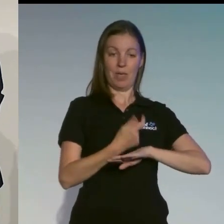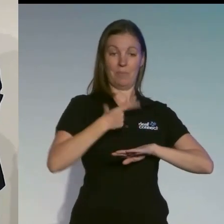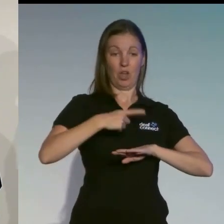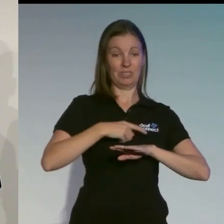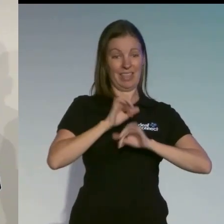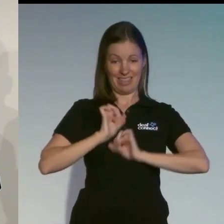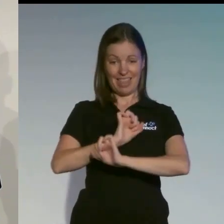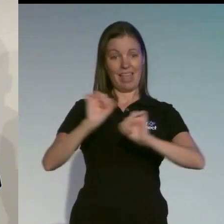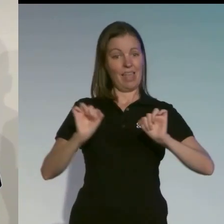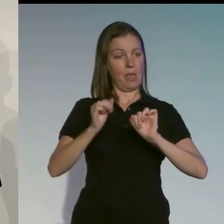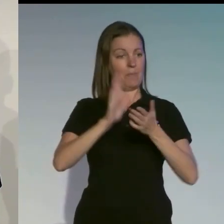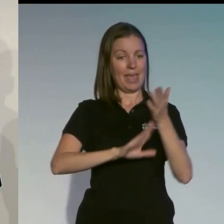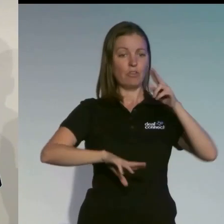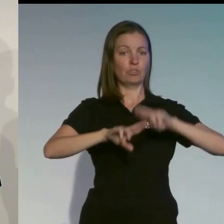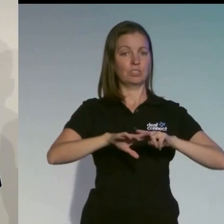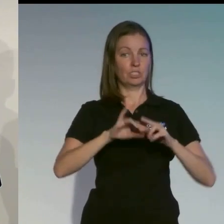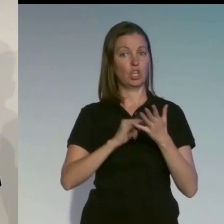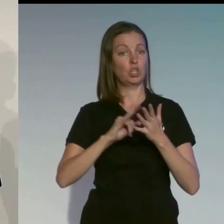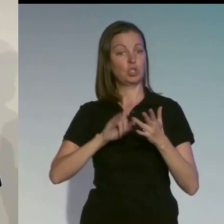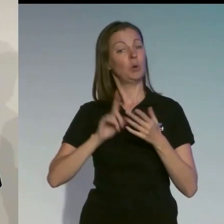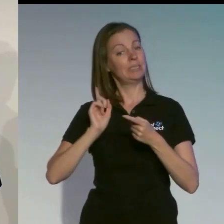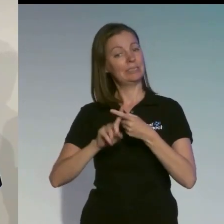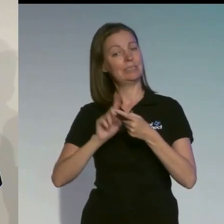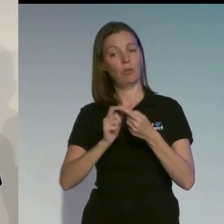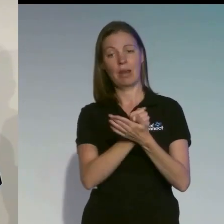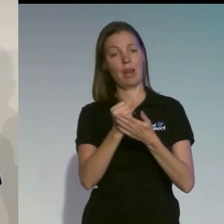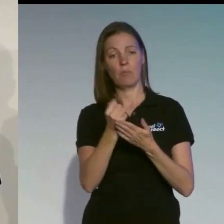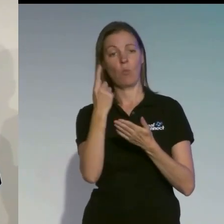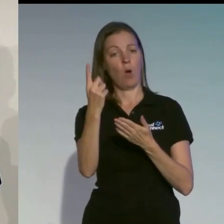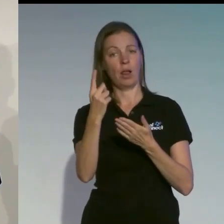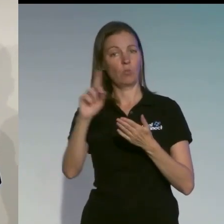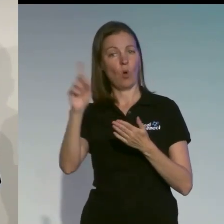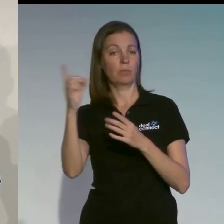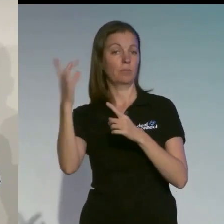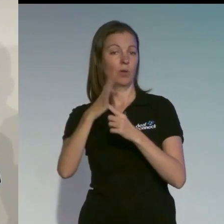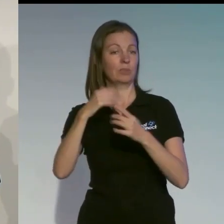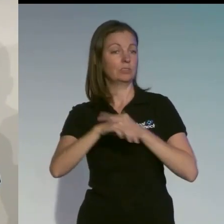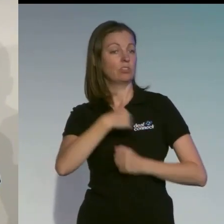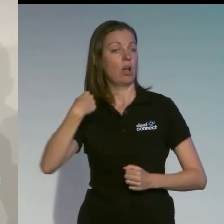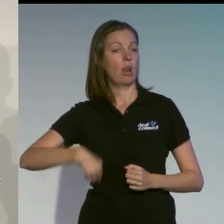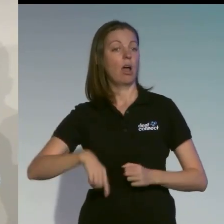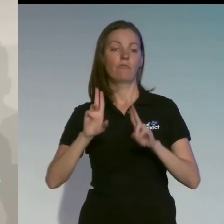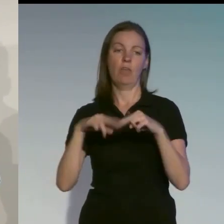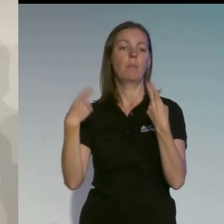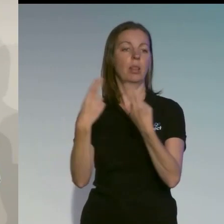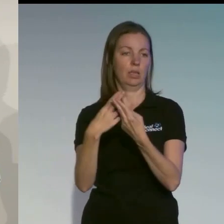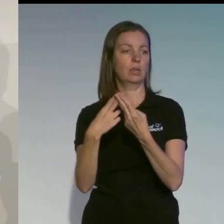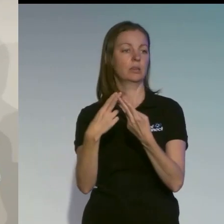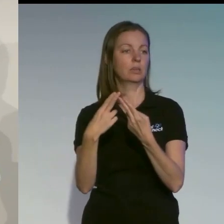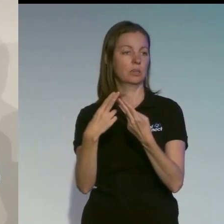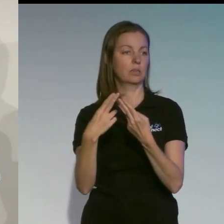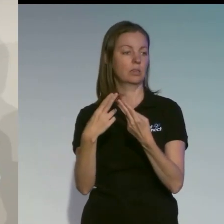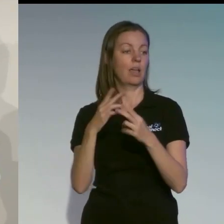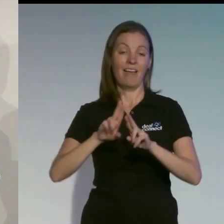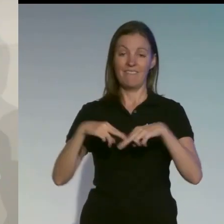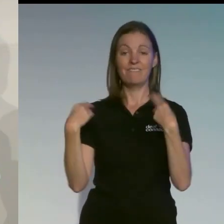parents. So the family issues in China are very crucial as well. So we also work with the family